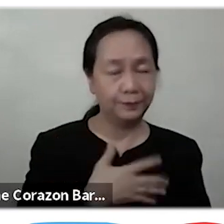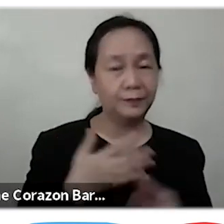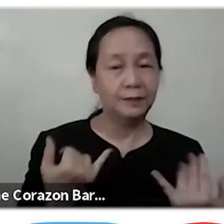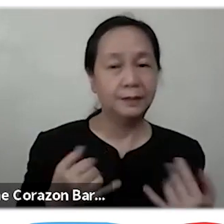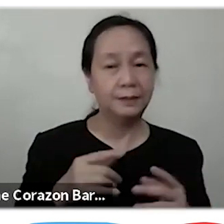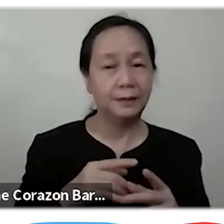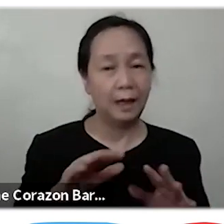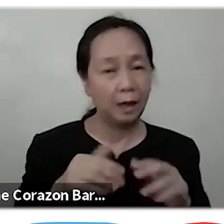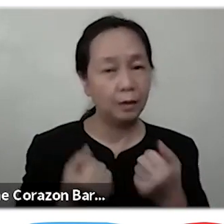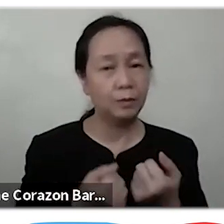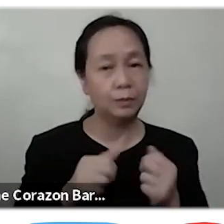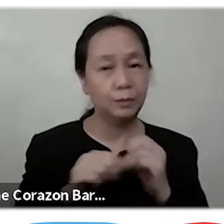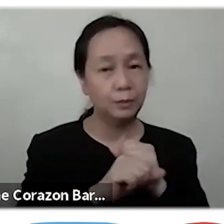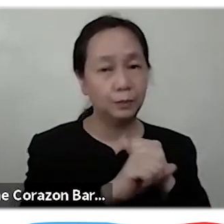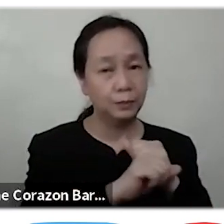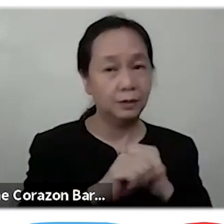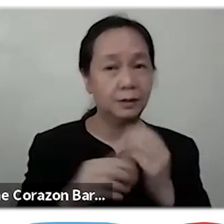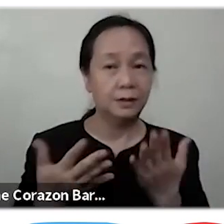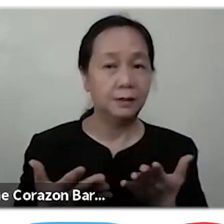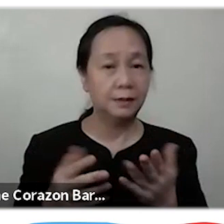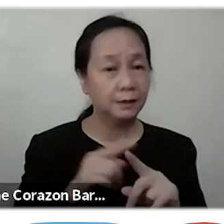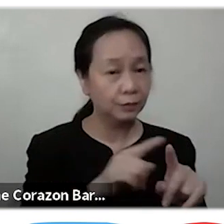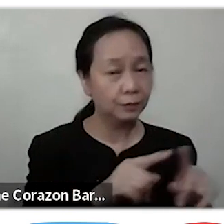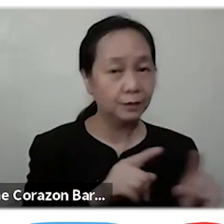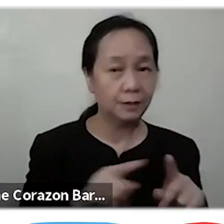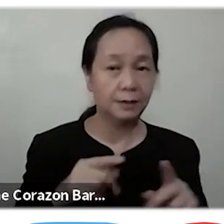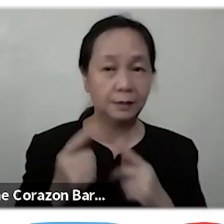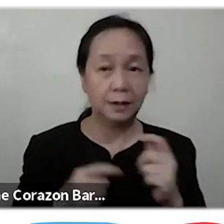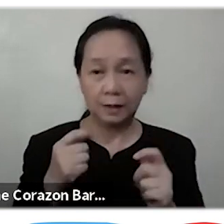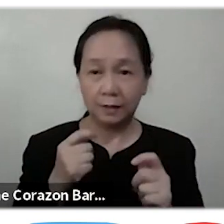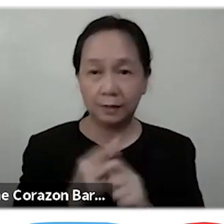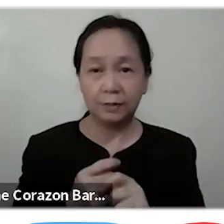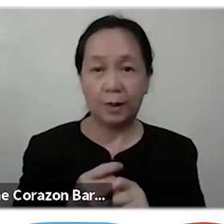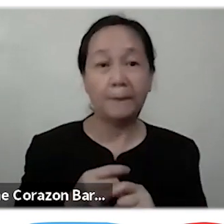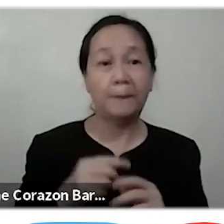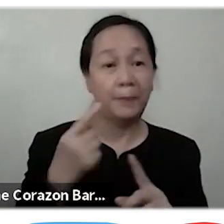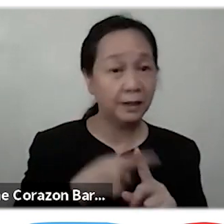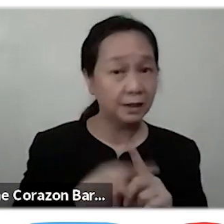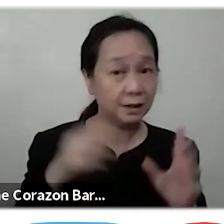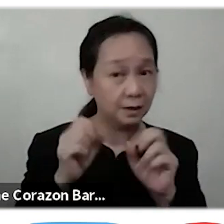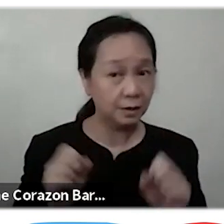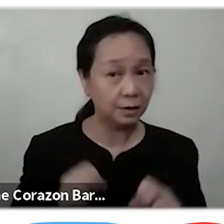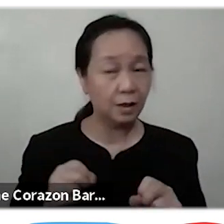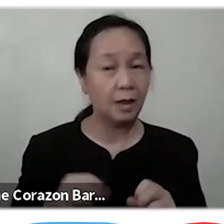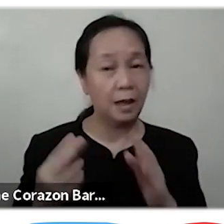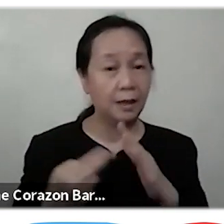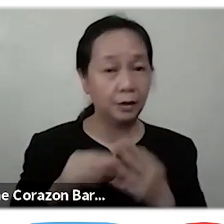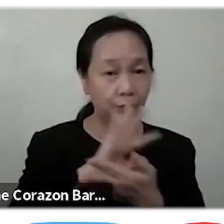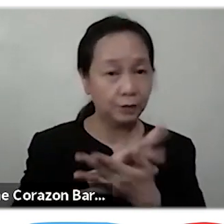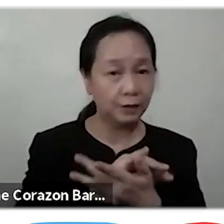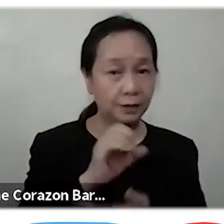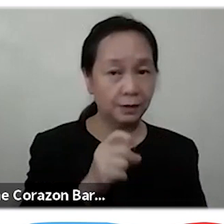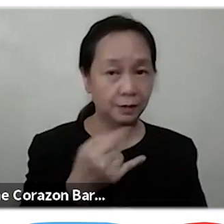use data for advocacy during different type of sessions, weekly session, during monthly session of the COVID-19 survey.